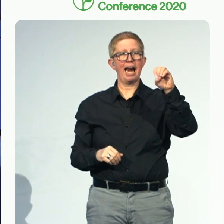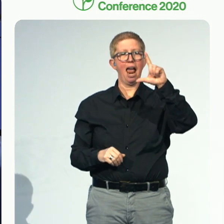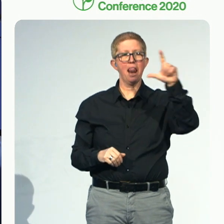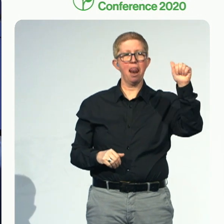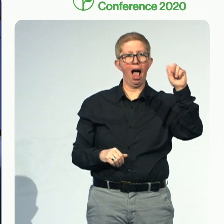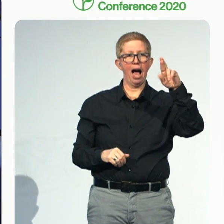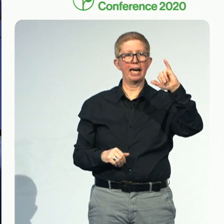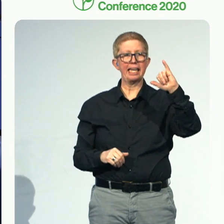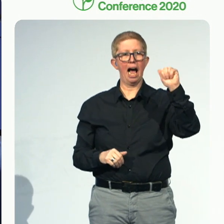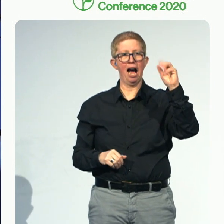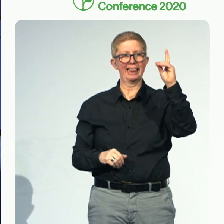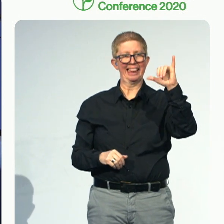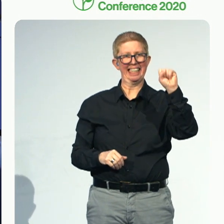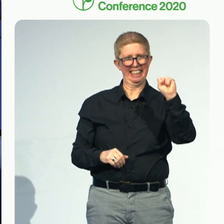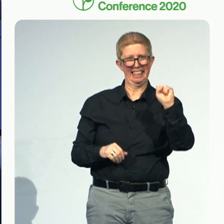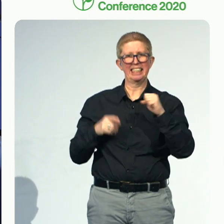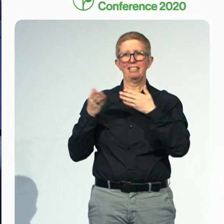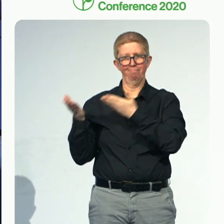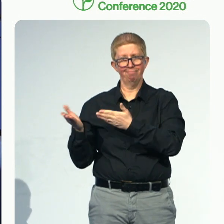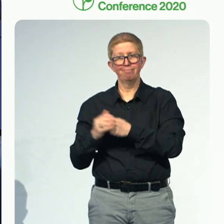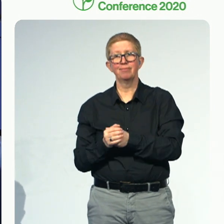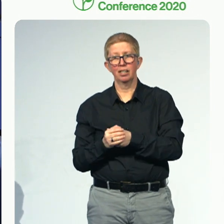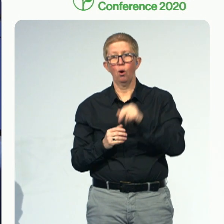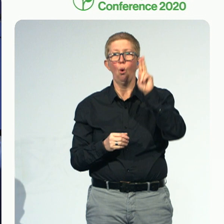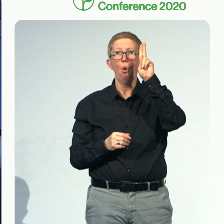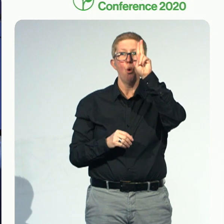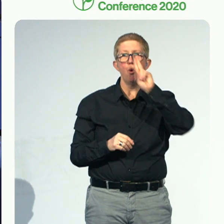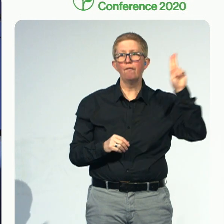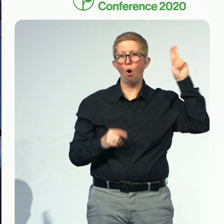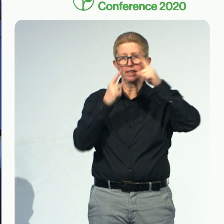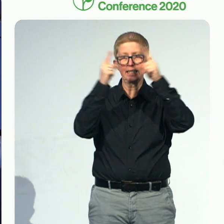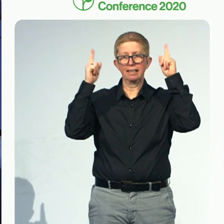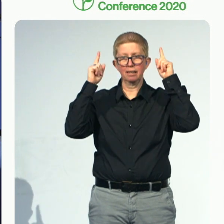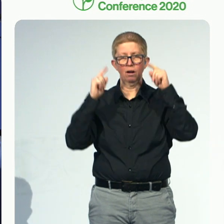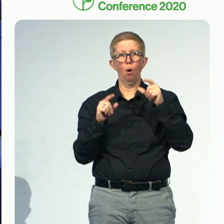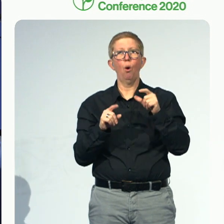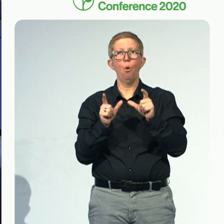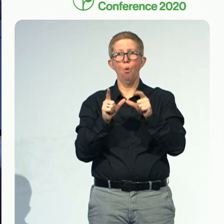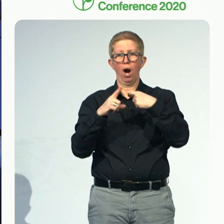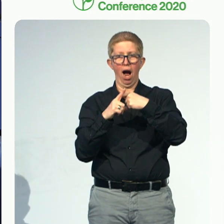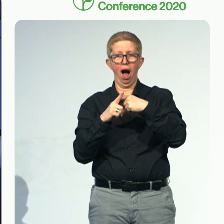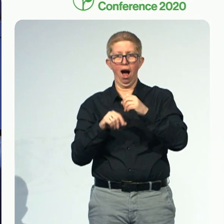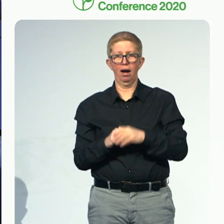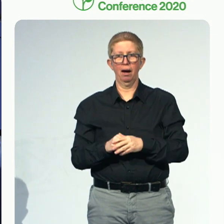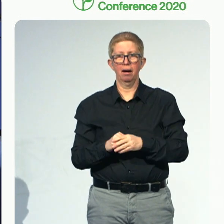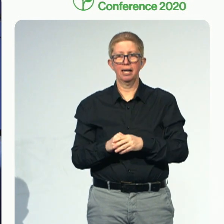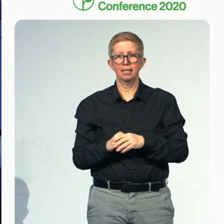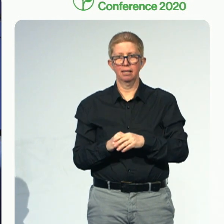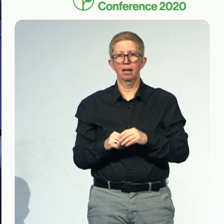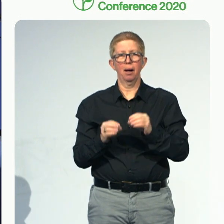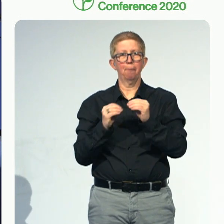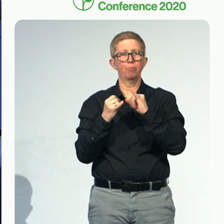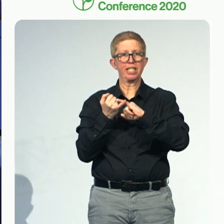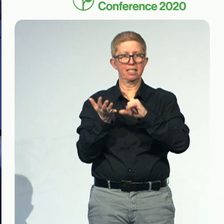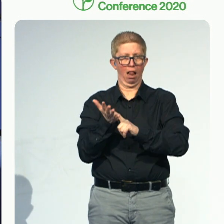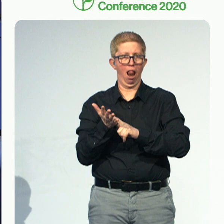Inclusive Education from the University of Bristol, UK. Artemi has 30 years experience in working in the field of